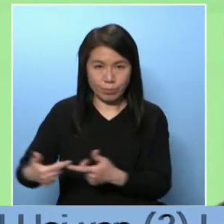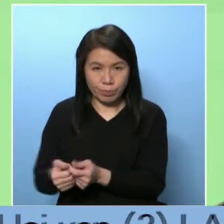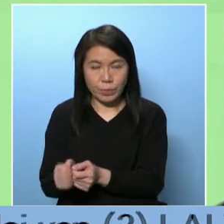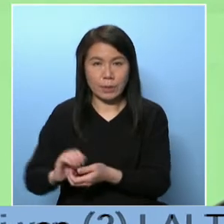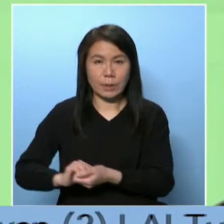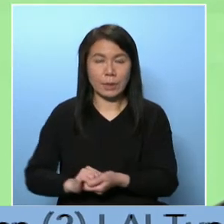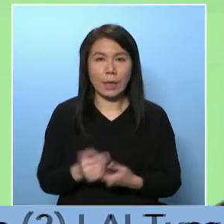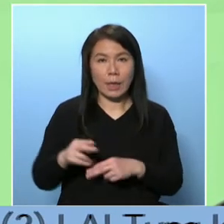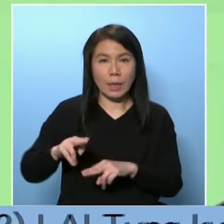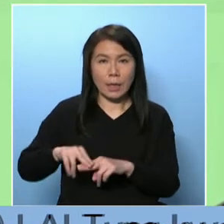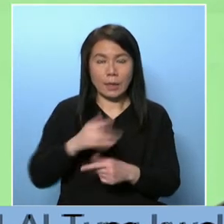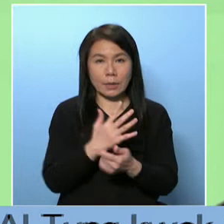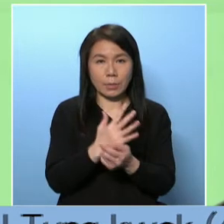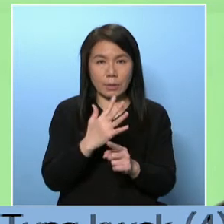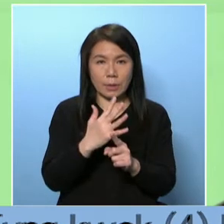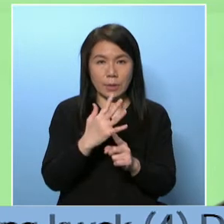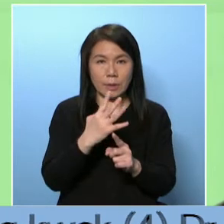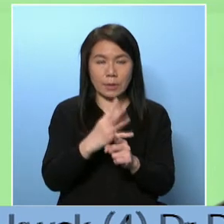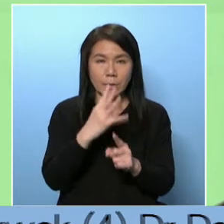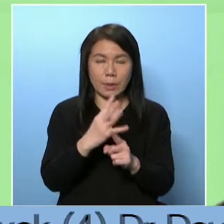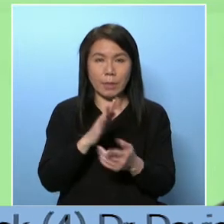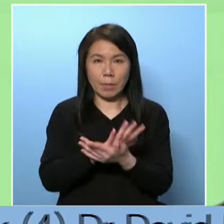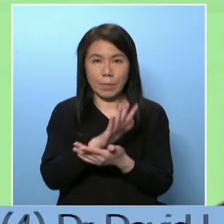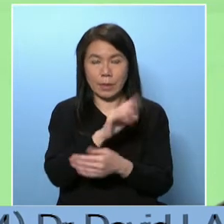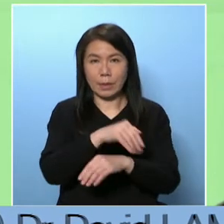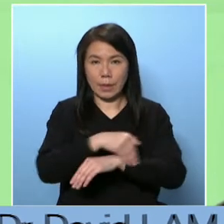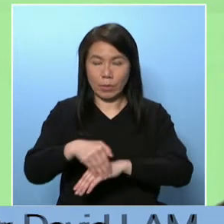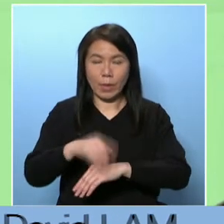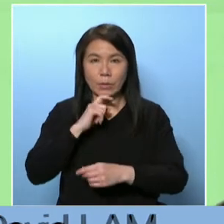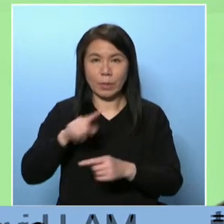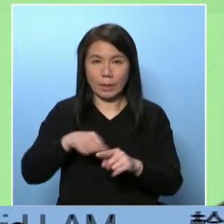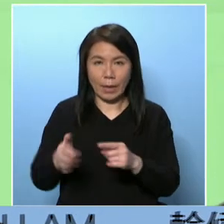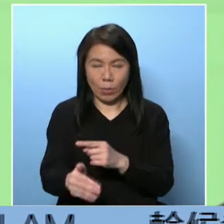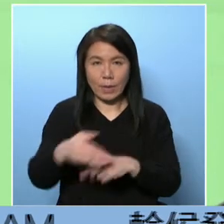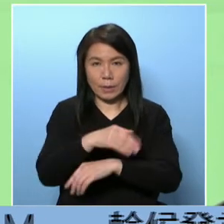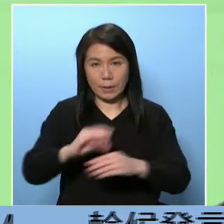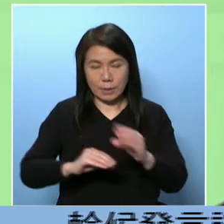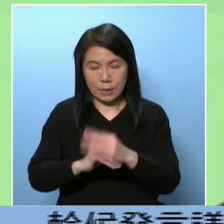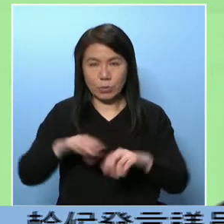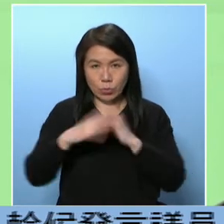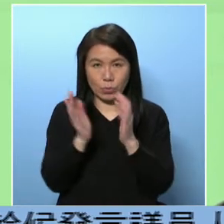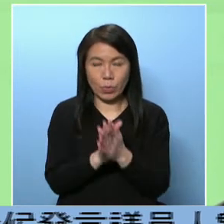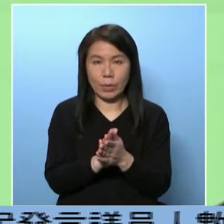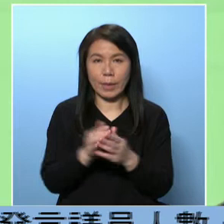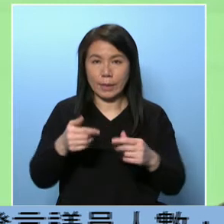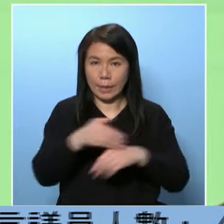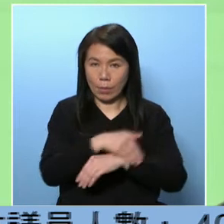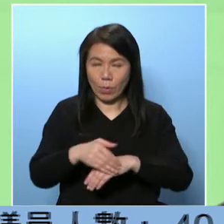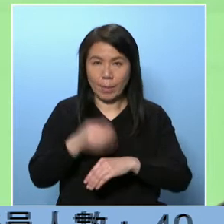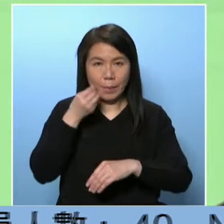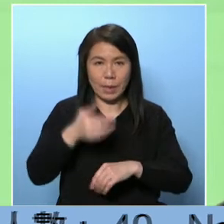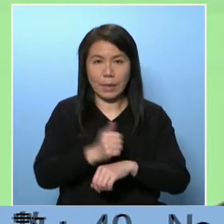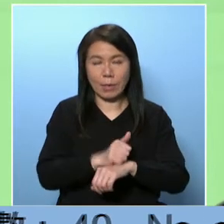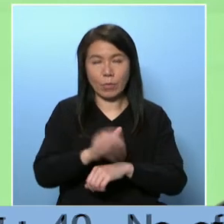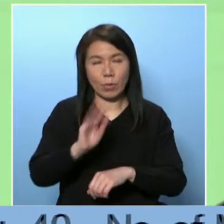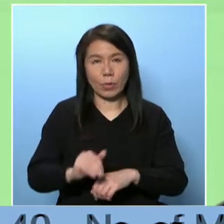order to promote the development of Hong Kong. We would also be working in line with the 14th five-year plan, and there are also territory-wide initiatives. So